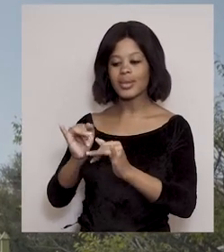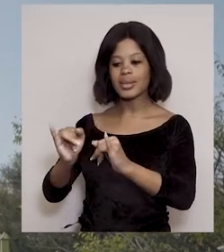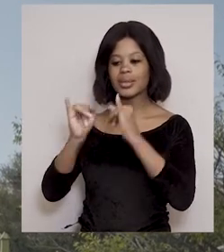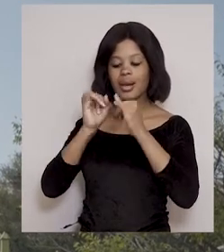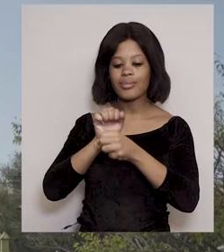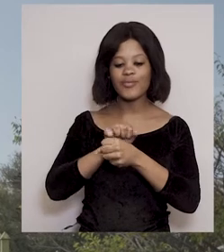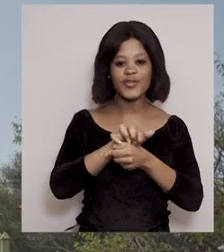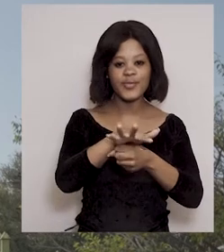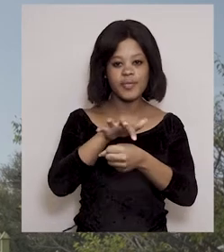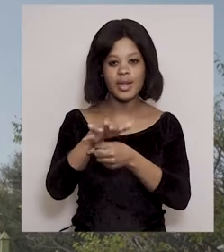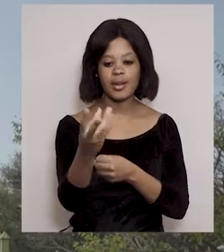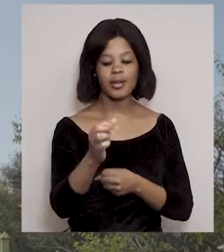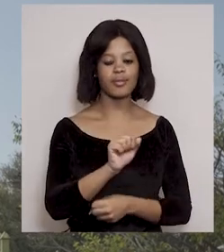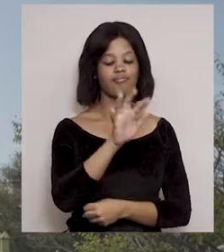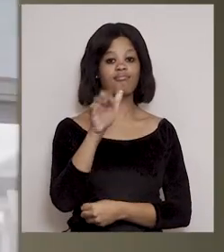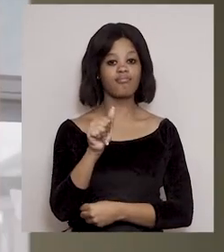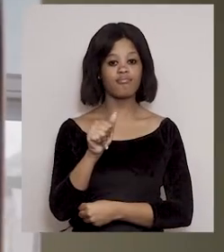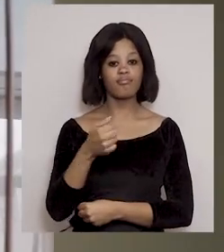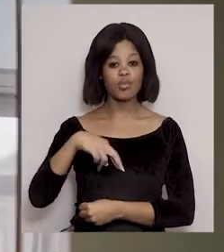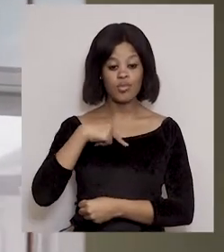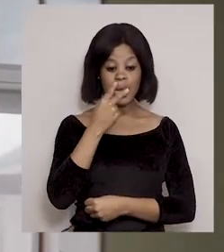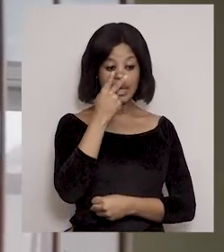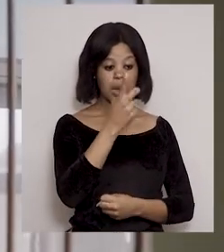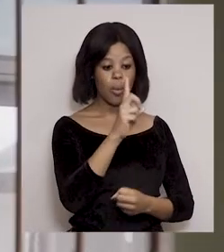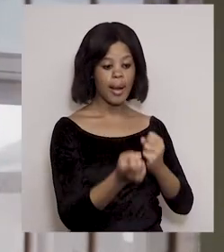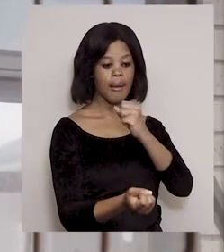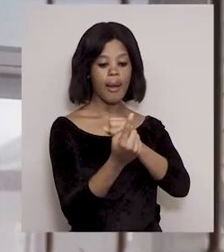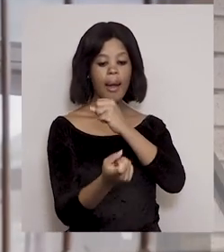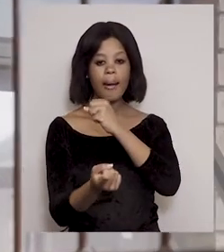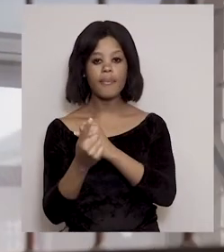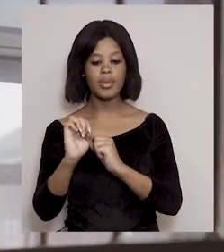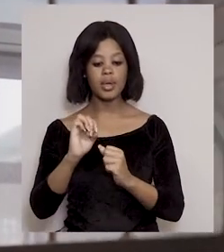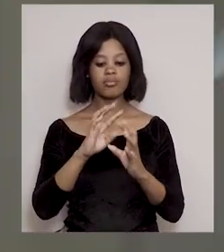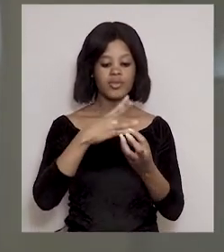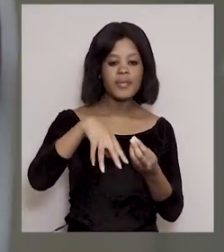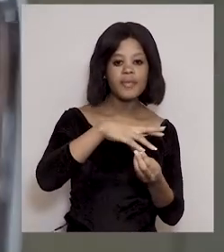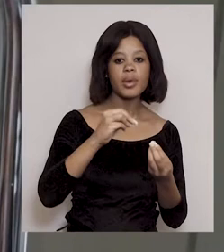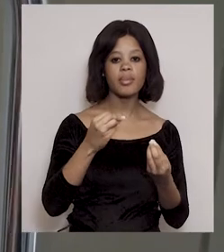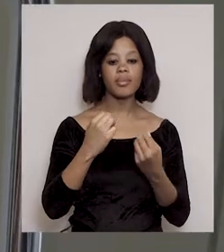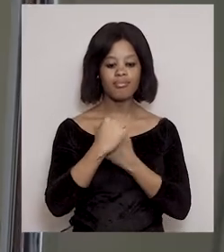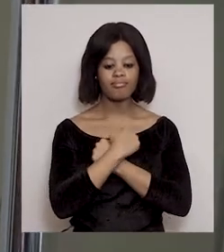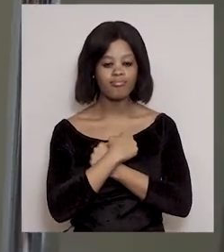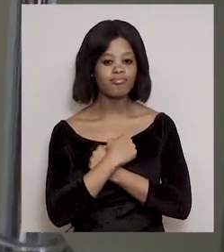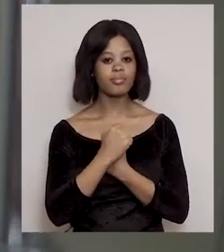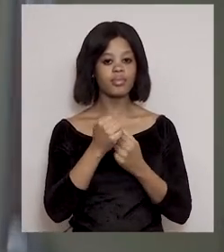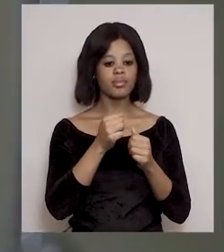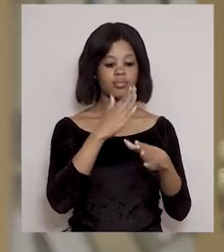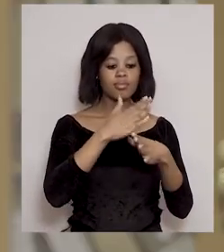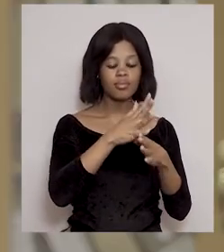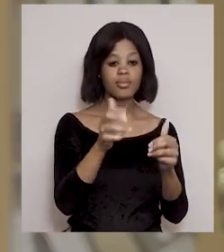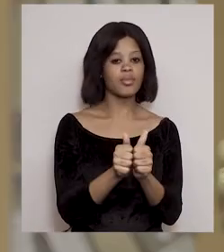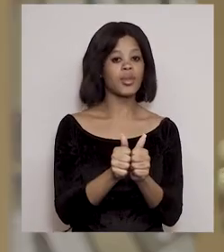serious infection eating in South Africa. We've seen what happened in our families, with our loved ones, with our